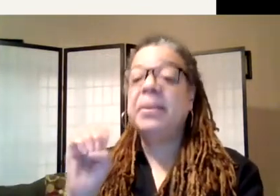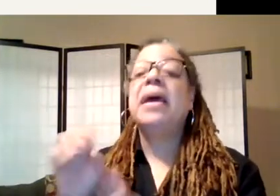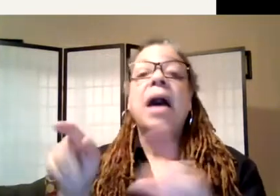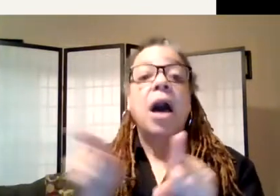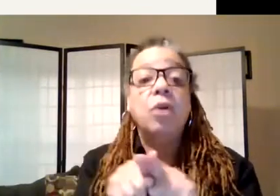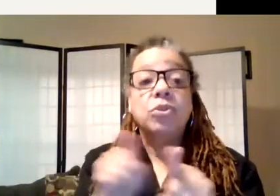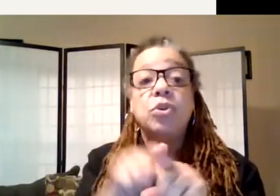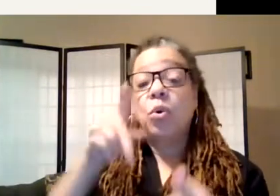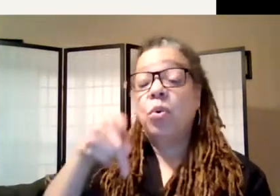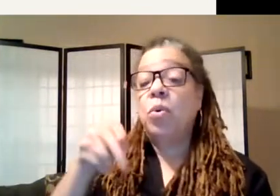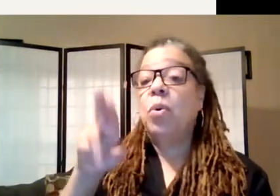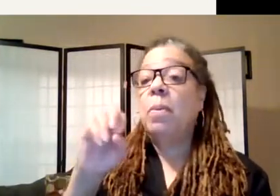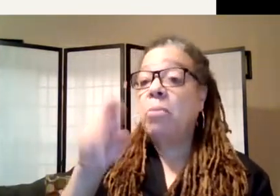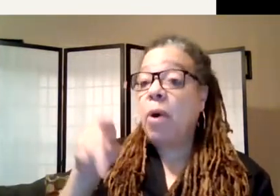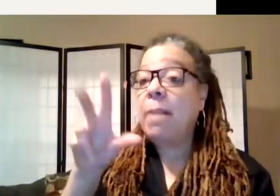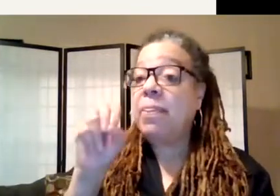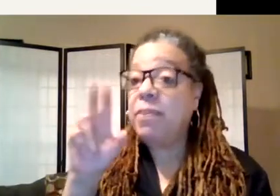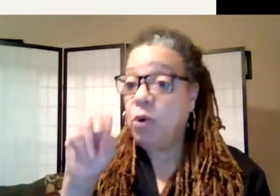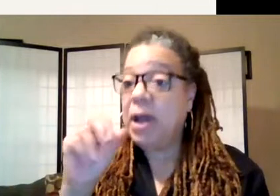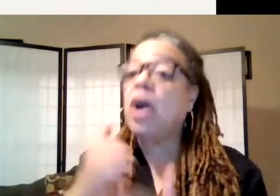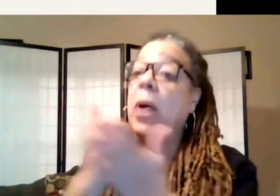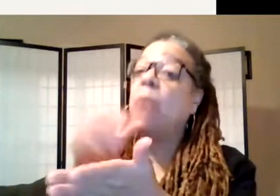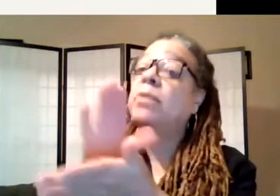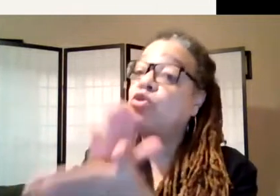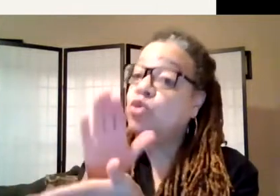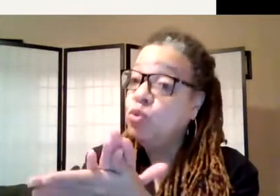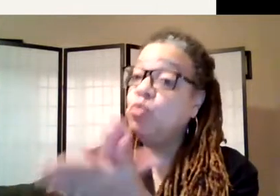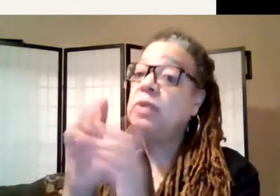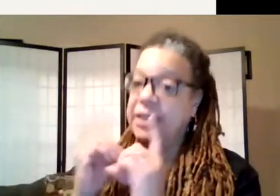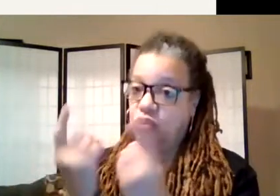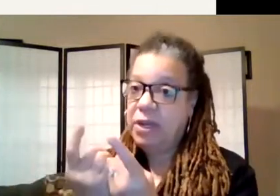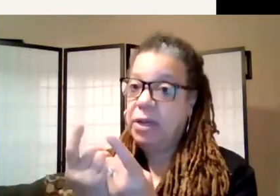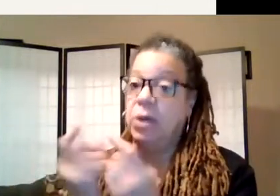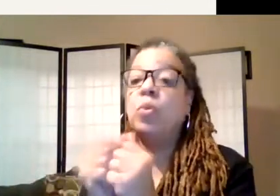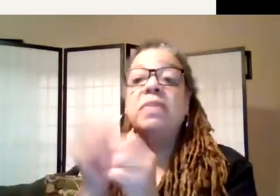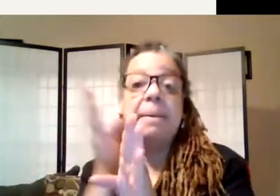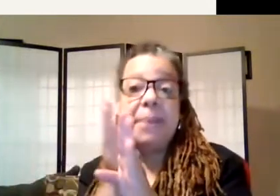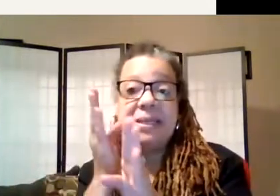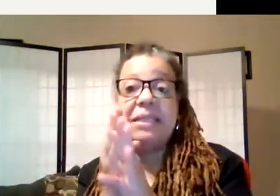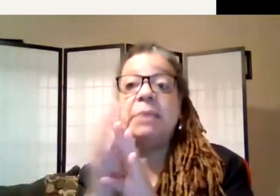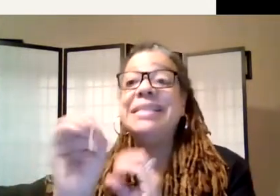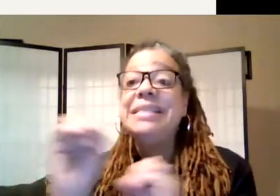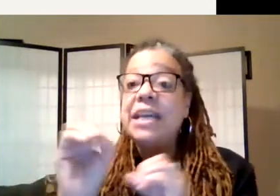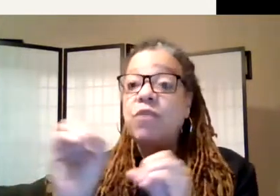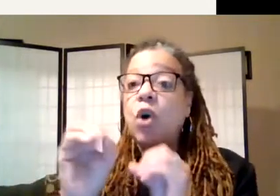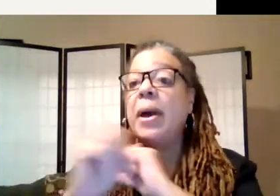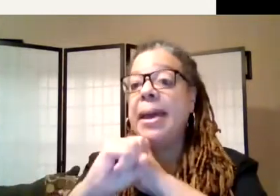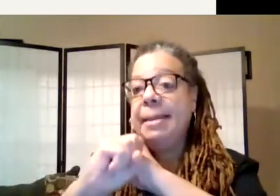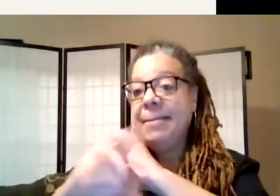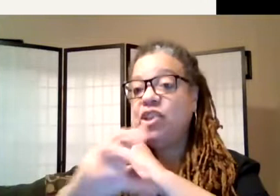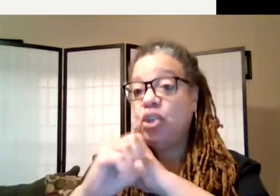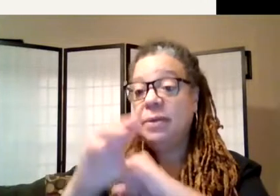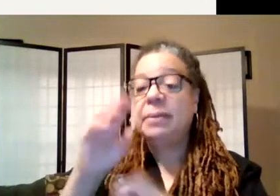is also help aid school districts in transitioning their buses to zero emission buses, so cleaning the air